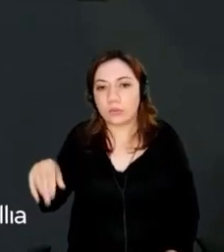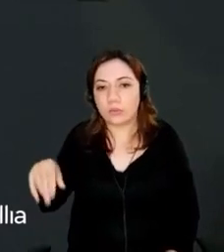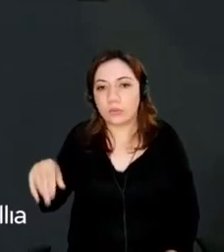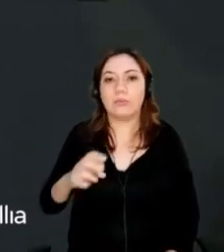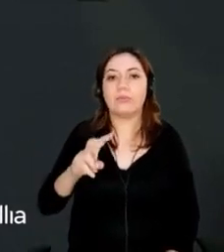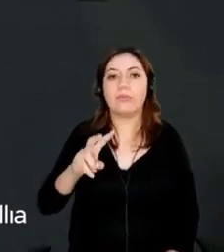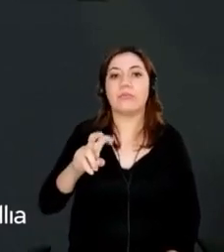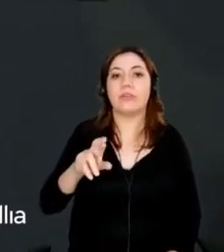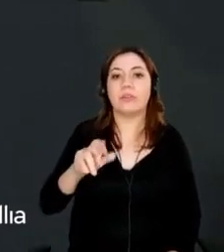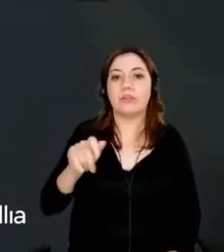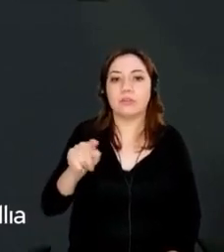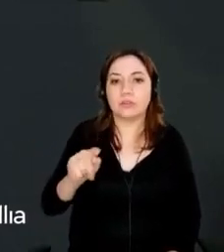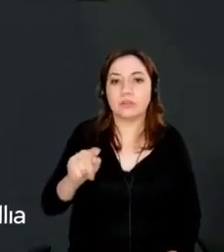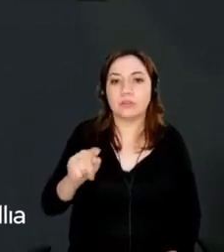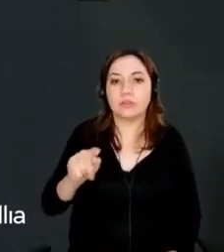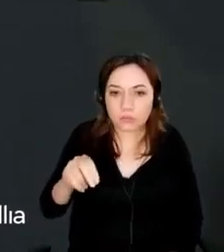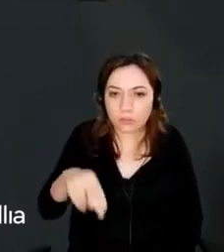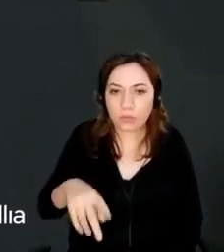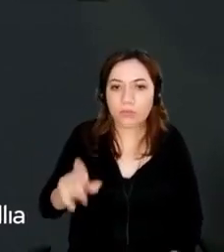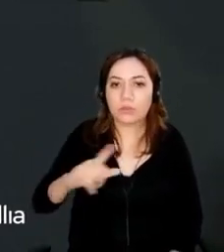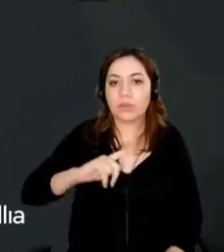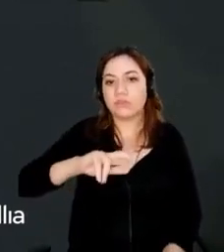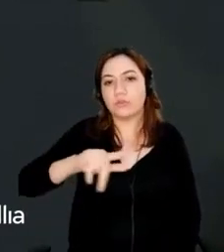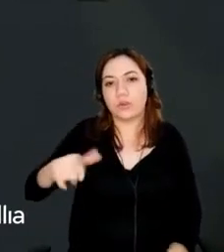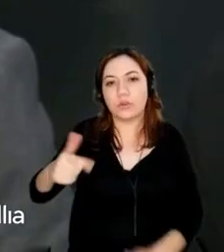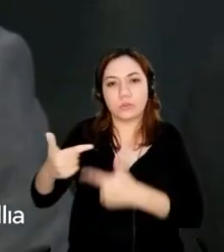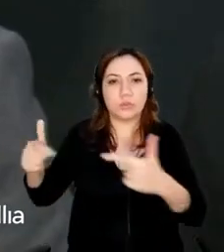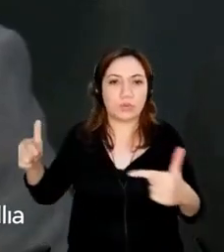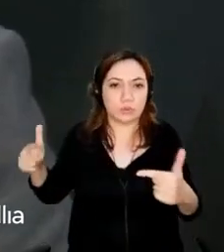marketing roles within those organizations.